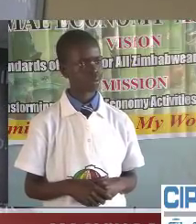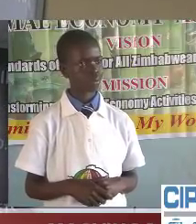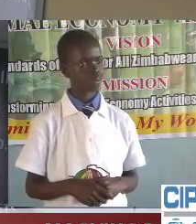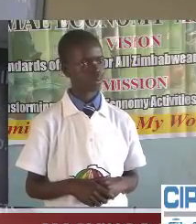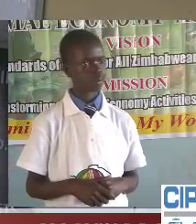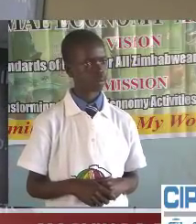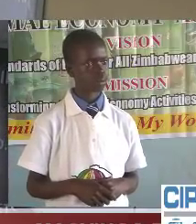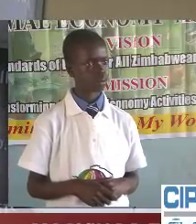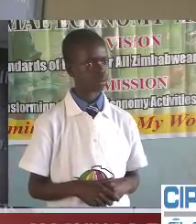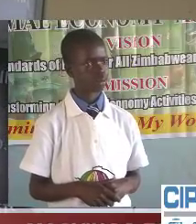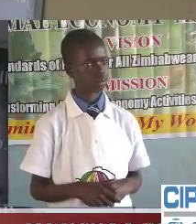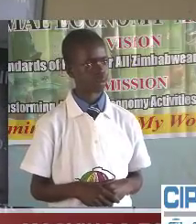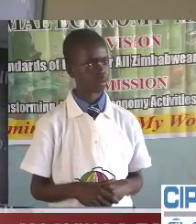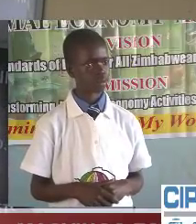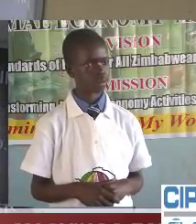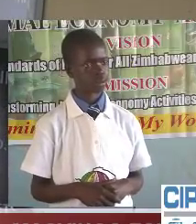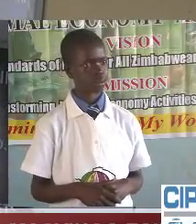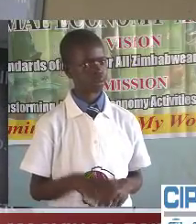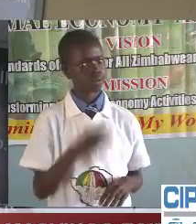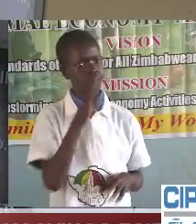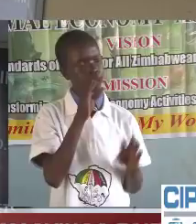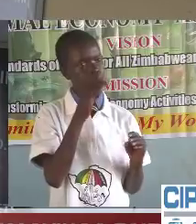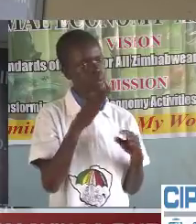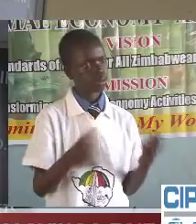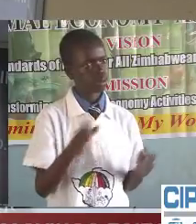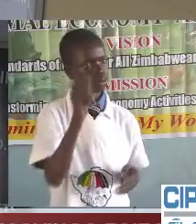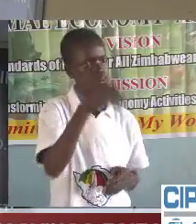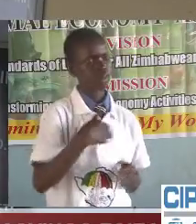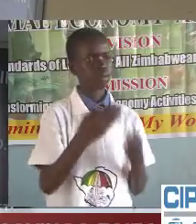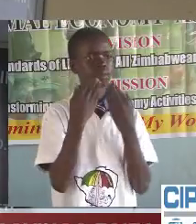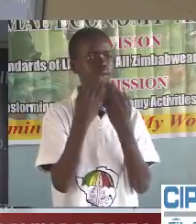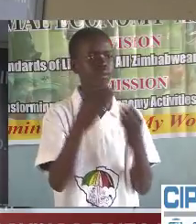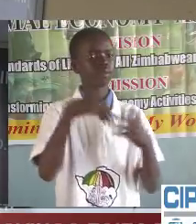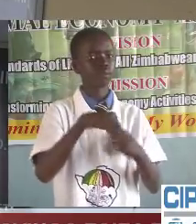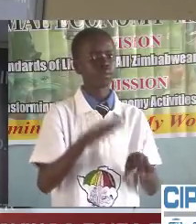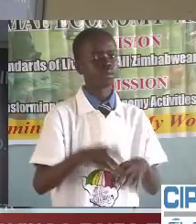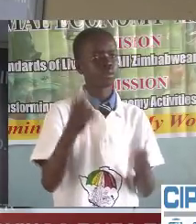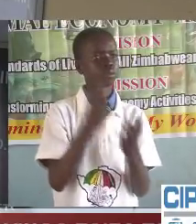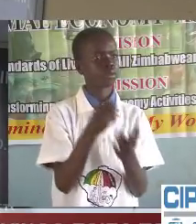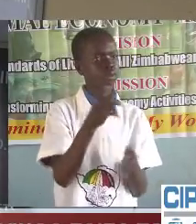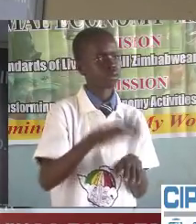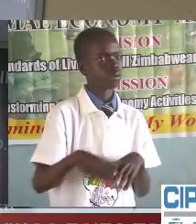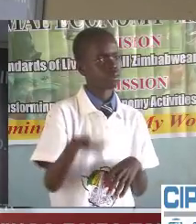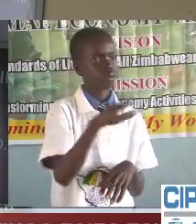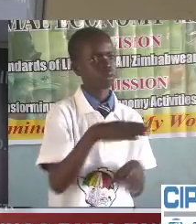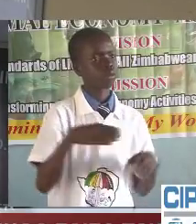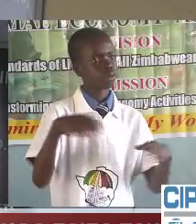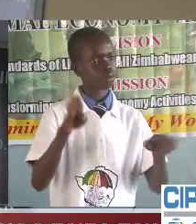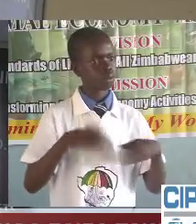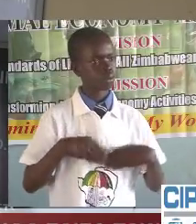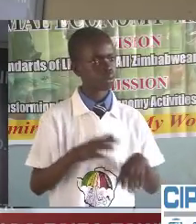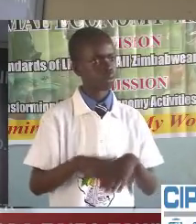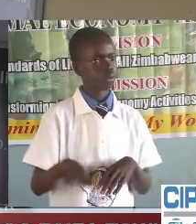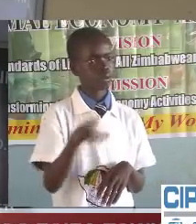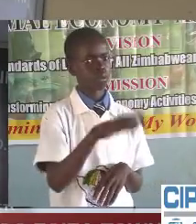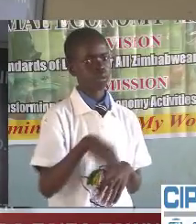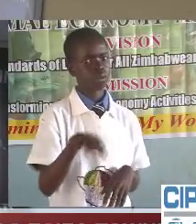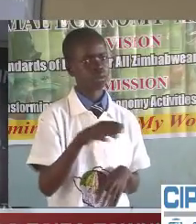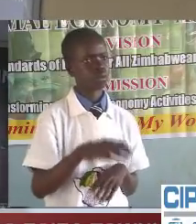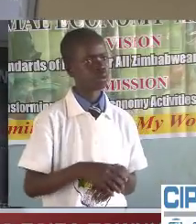okay, this one she was just saying, thank you ZCIEA, you do good, keep sharing these